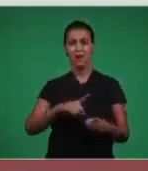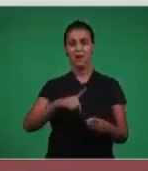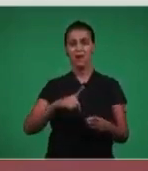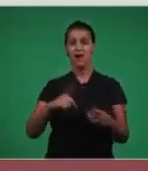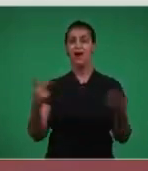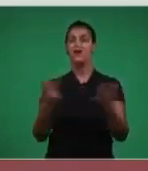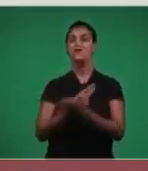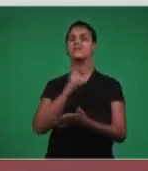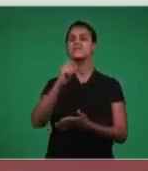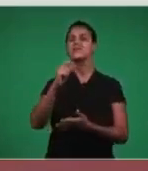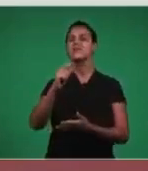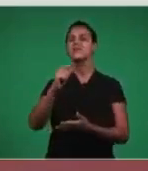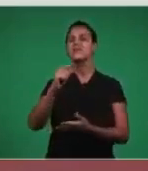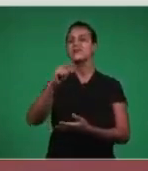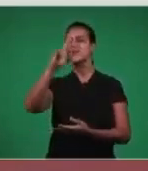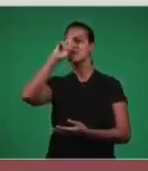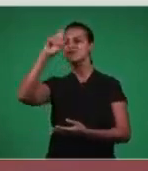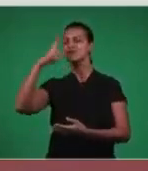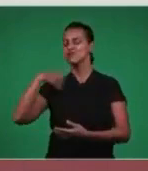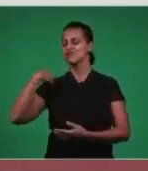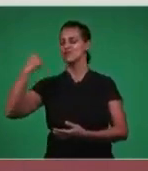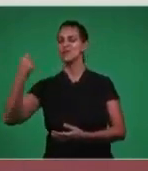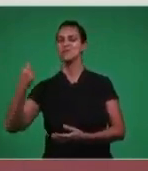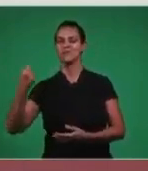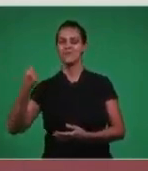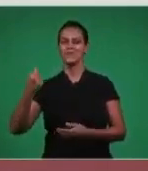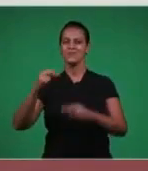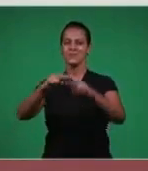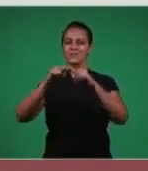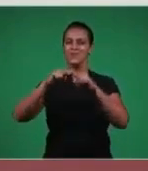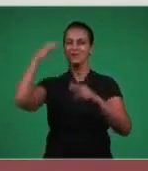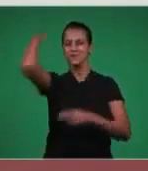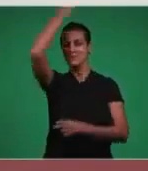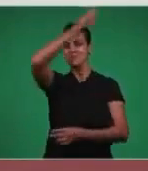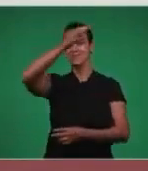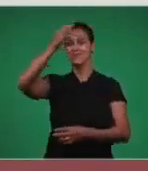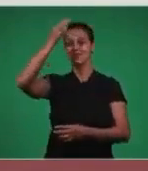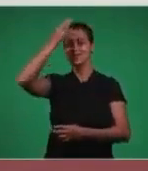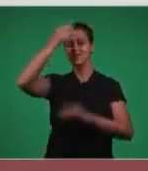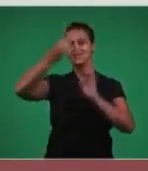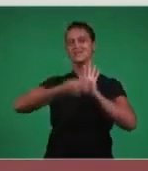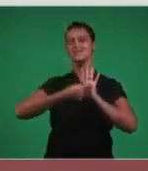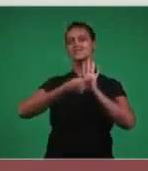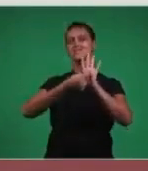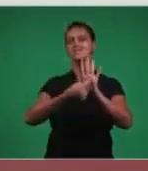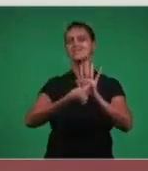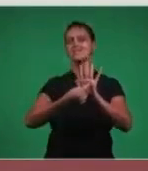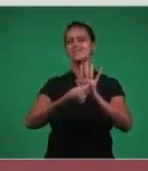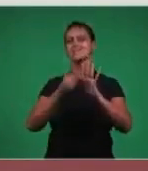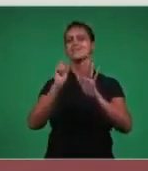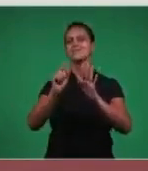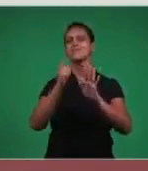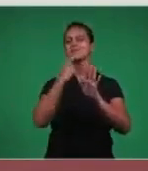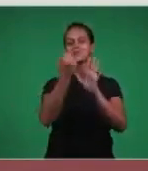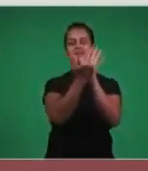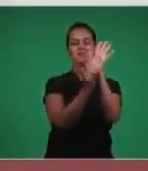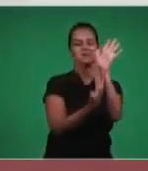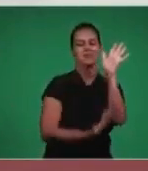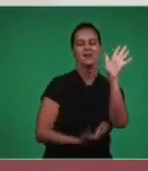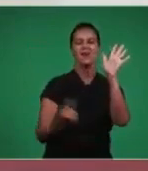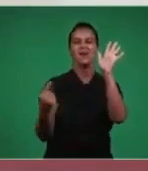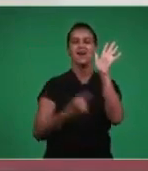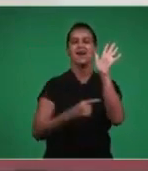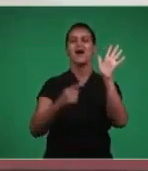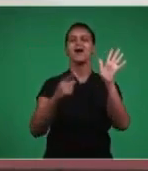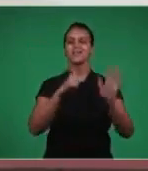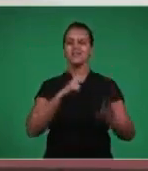have been reached through this wonderful Holy Spirit that Jesus brought to us, His sacrifice, and today we have an understanding of eternal life.